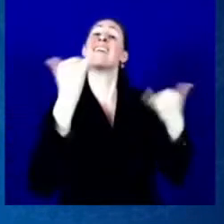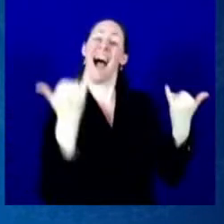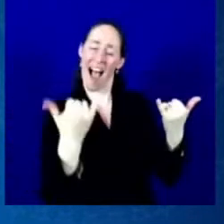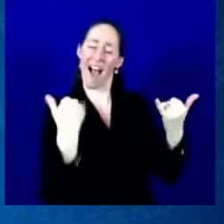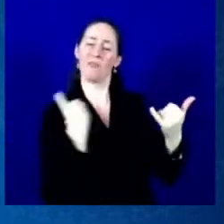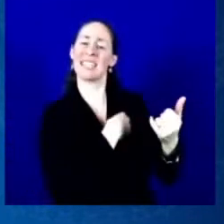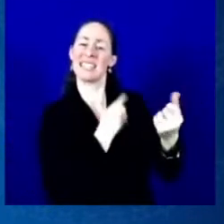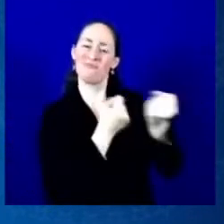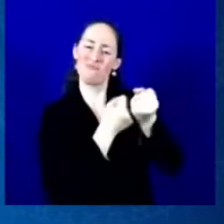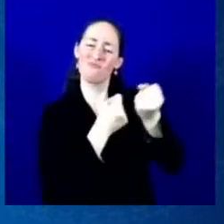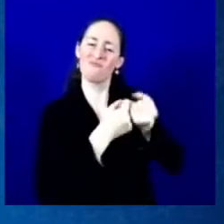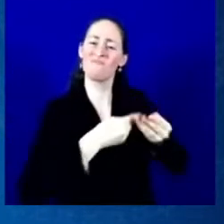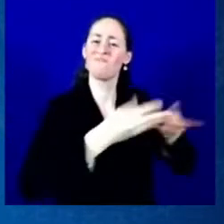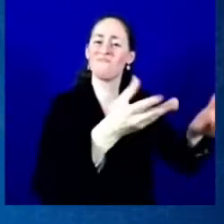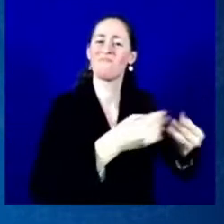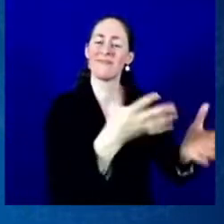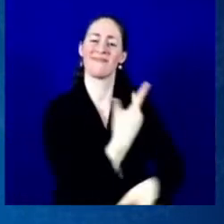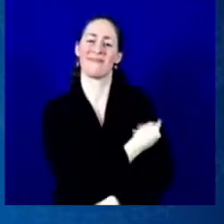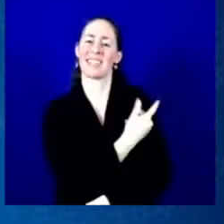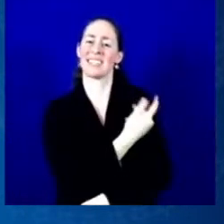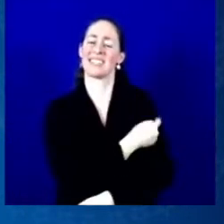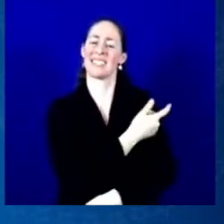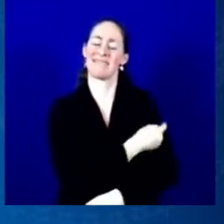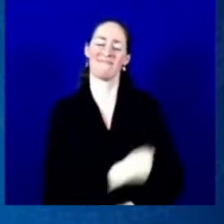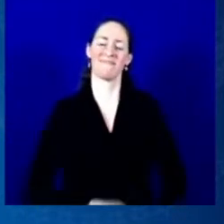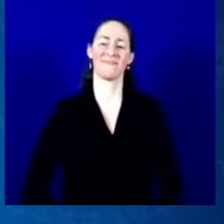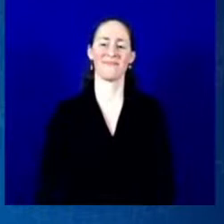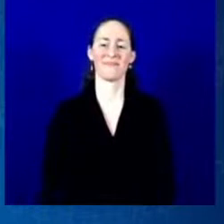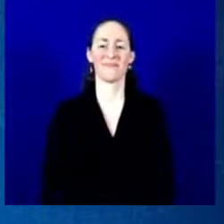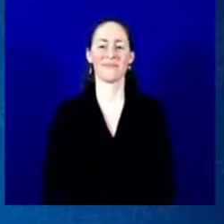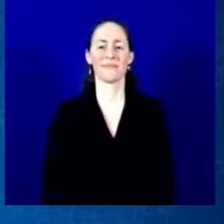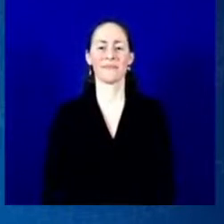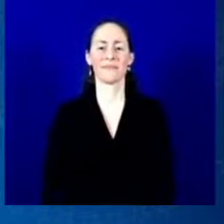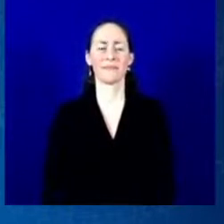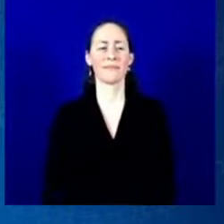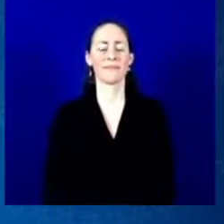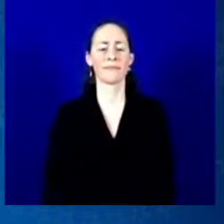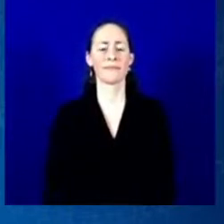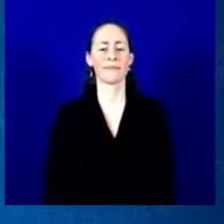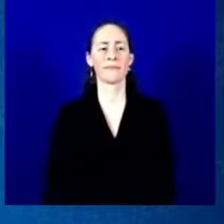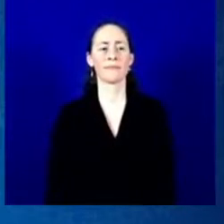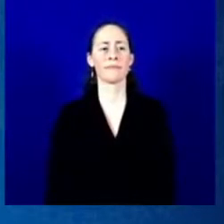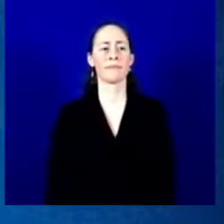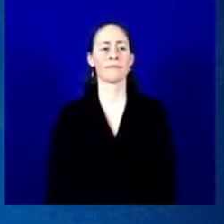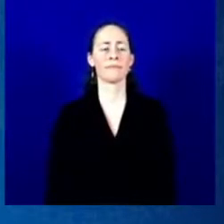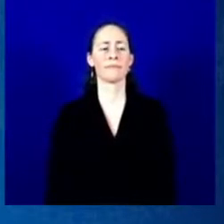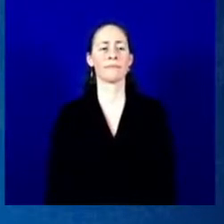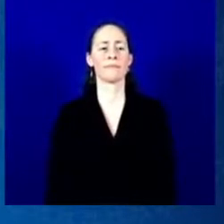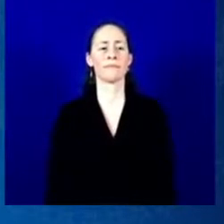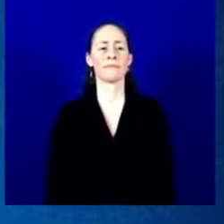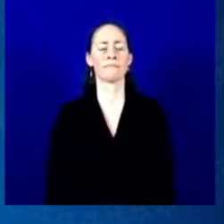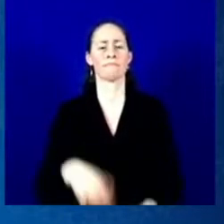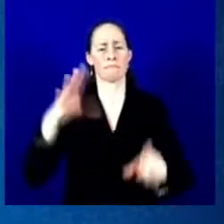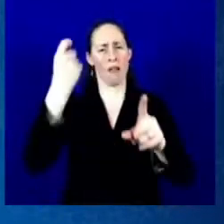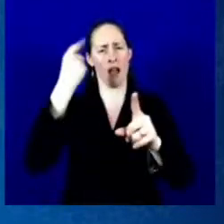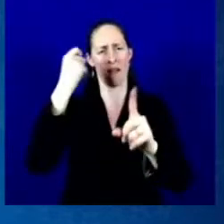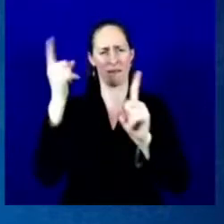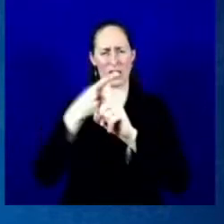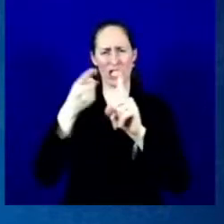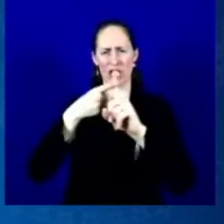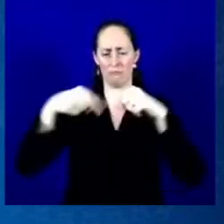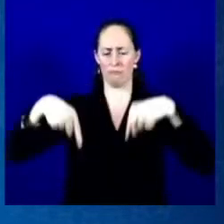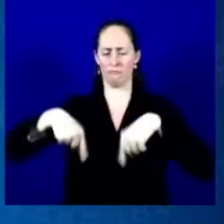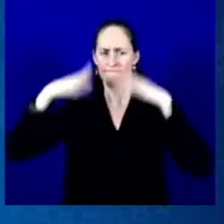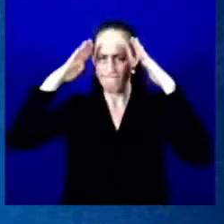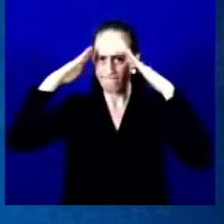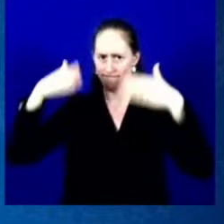But every American will have access before that occurs. Every American will have access to